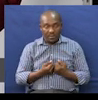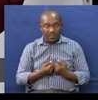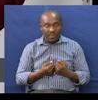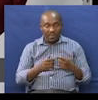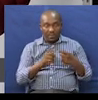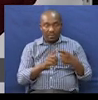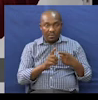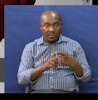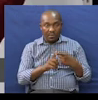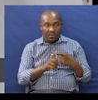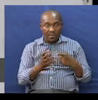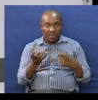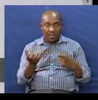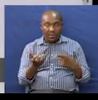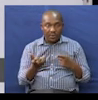social